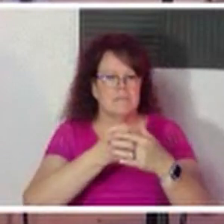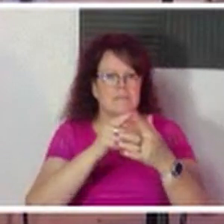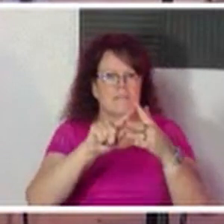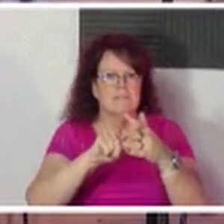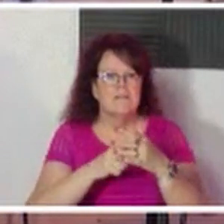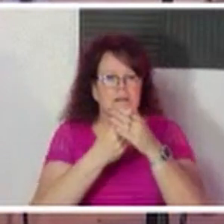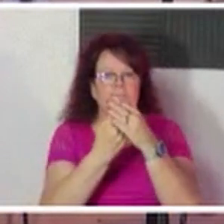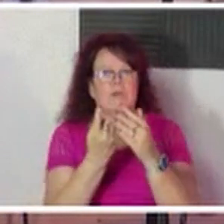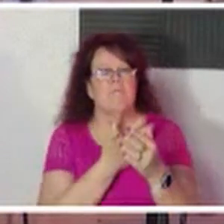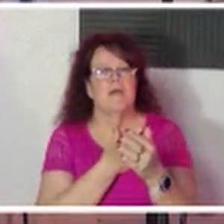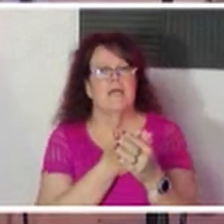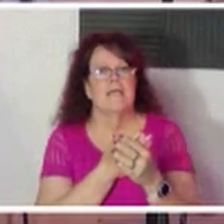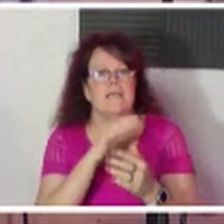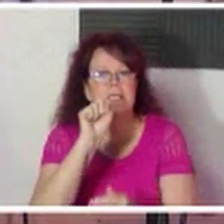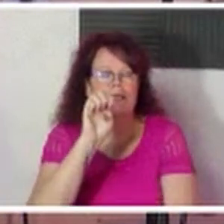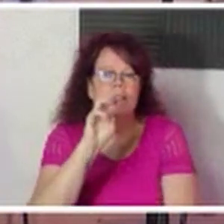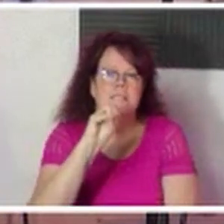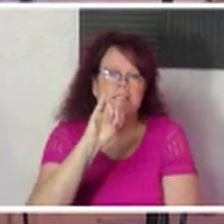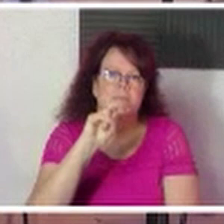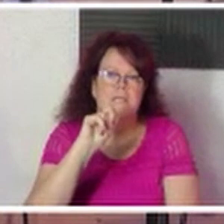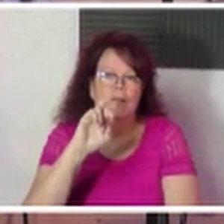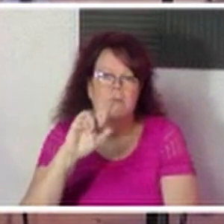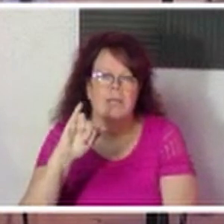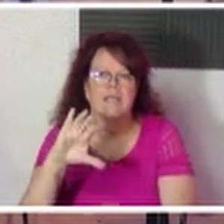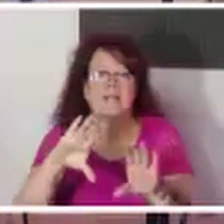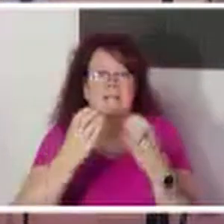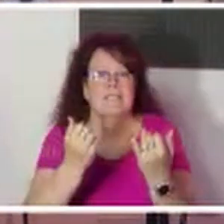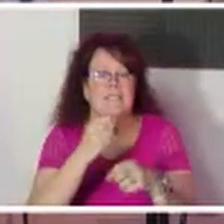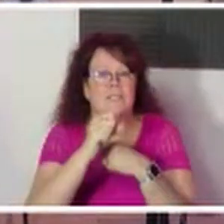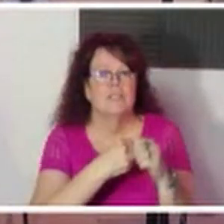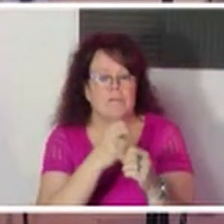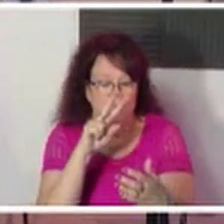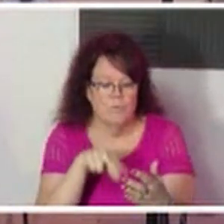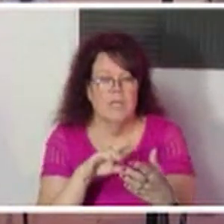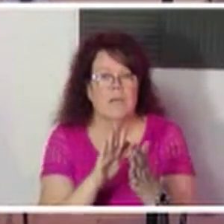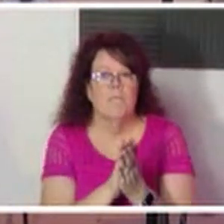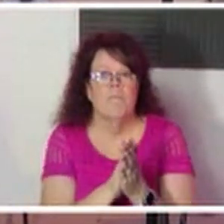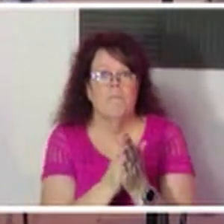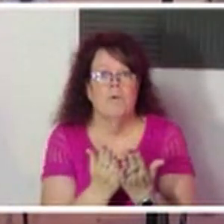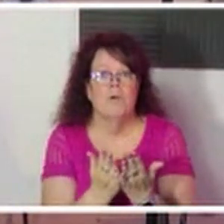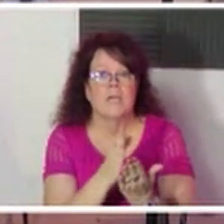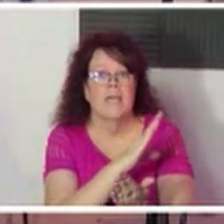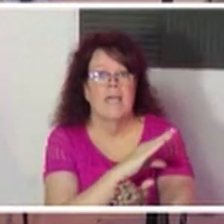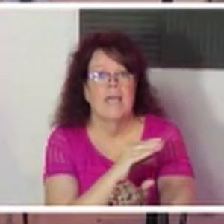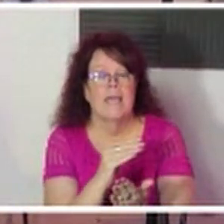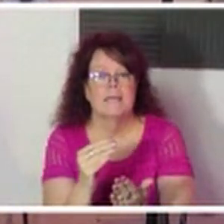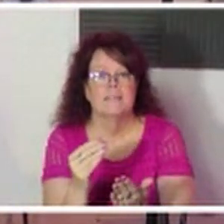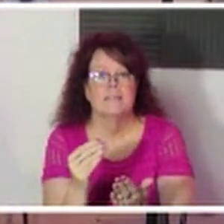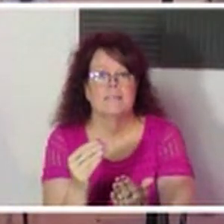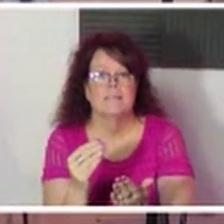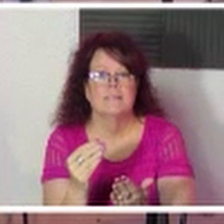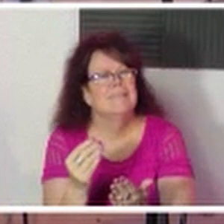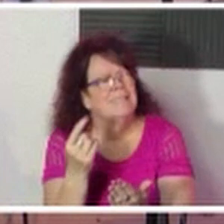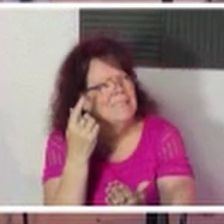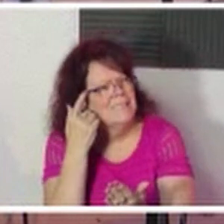of my seminary classes this year, where I was reading a book, and I